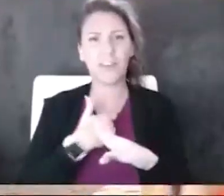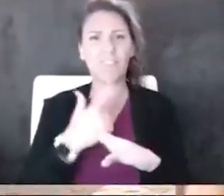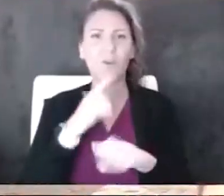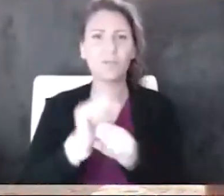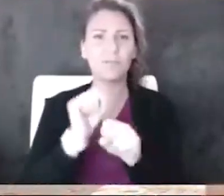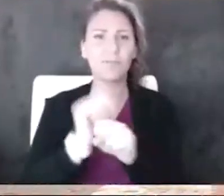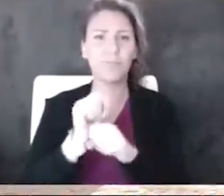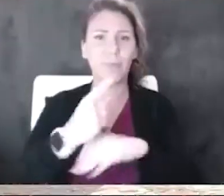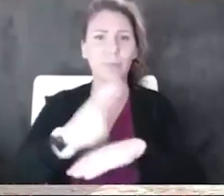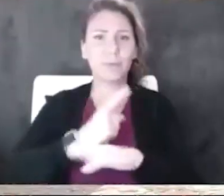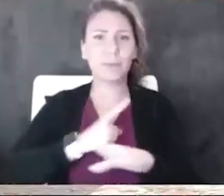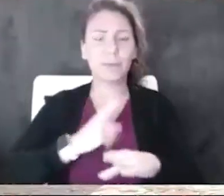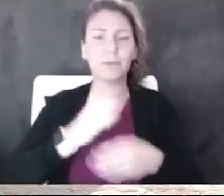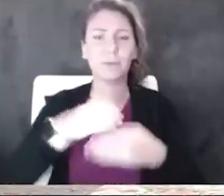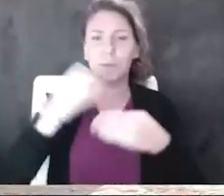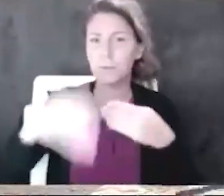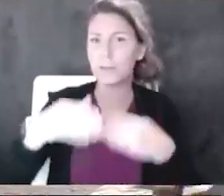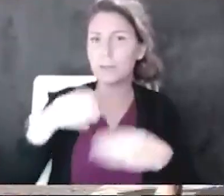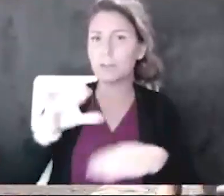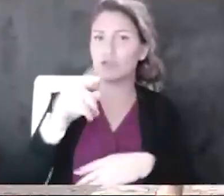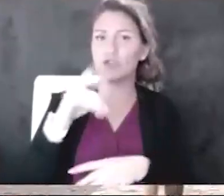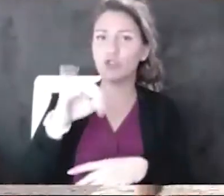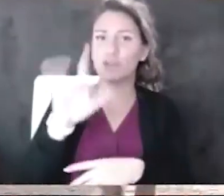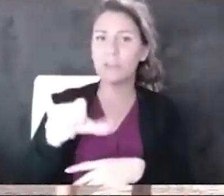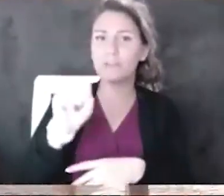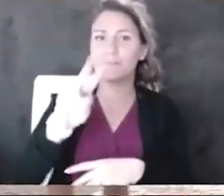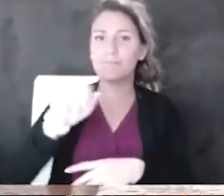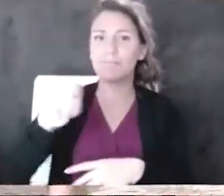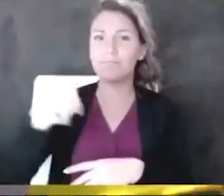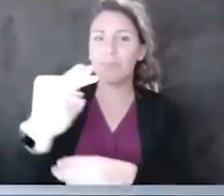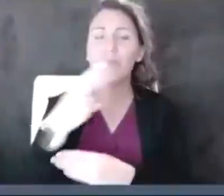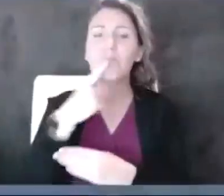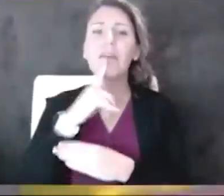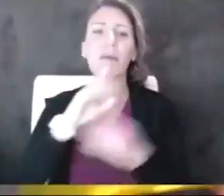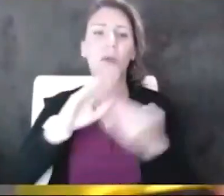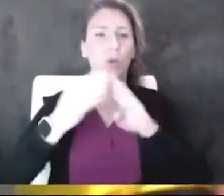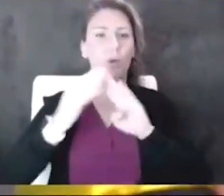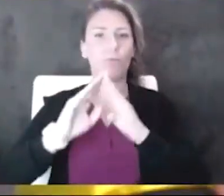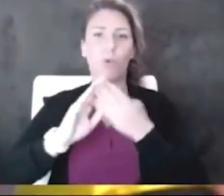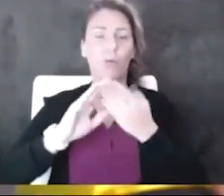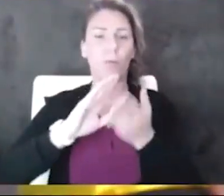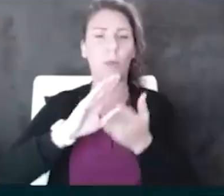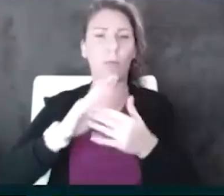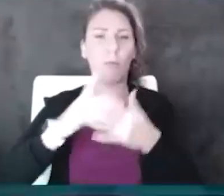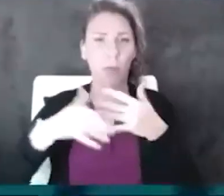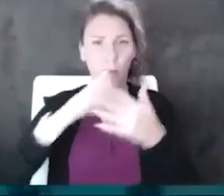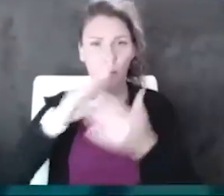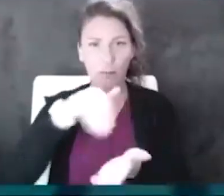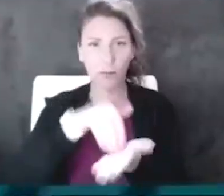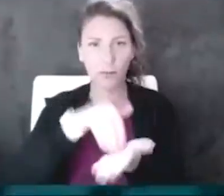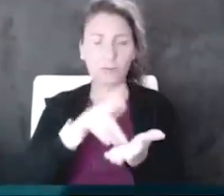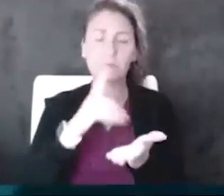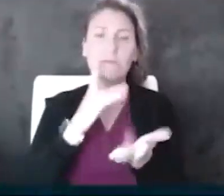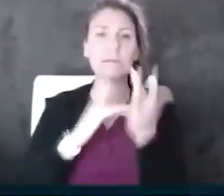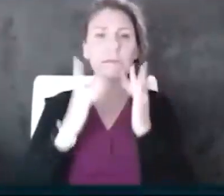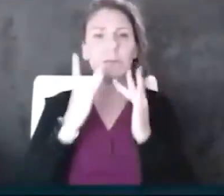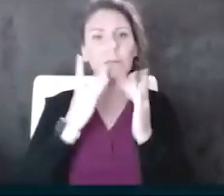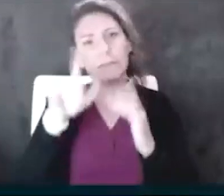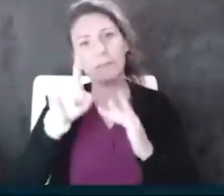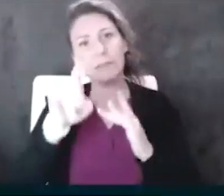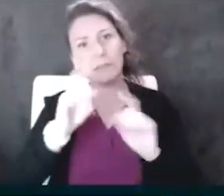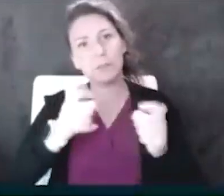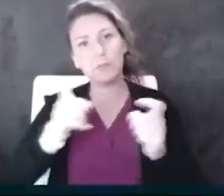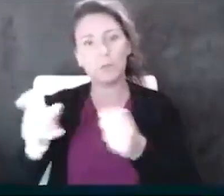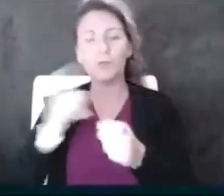with the Community Blood Center as our area is in desperate need of blood donations. But first, as always, Dr. Dana Hawkins joining us